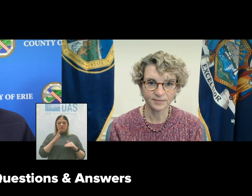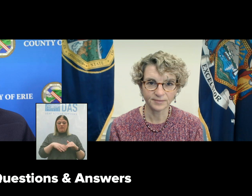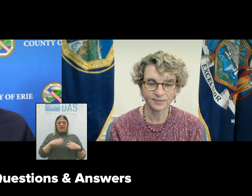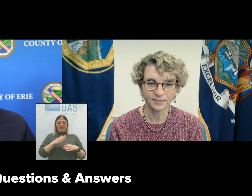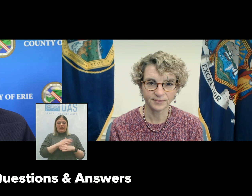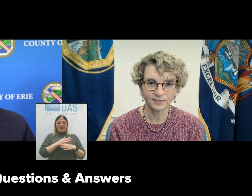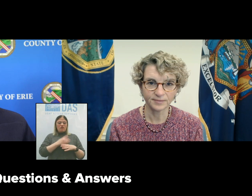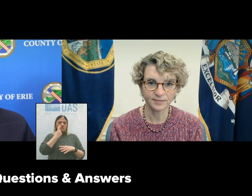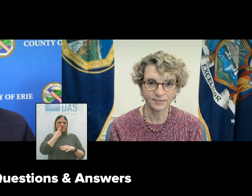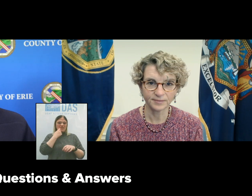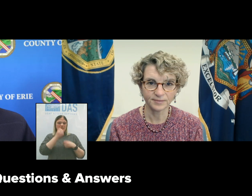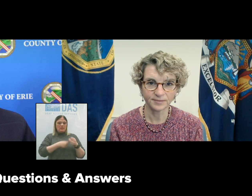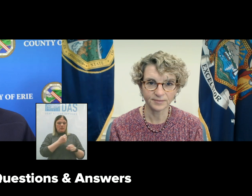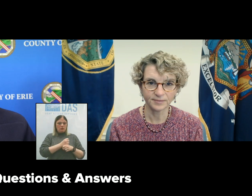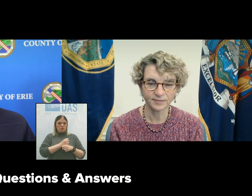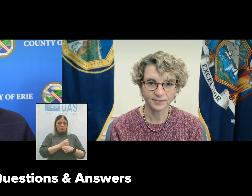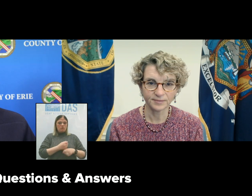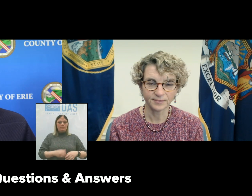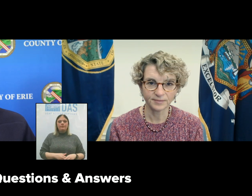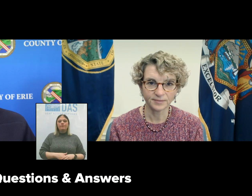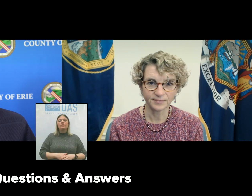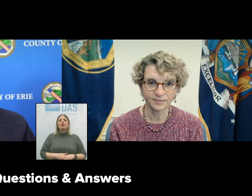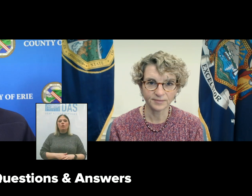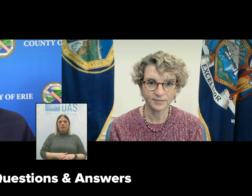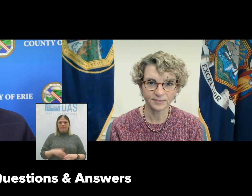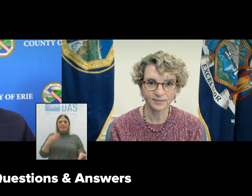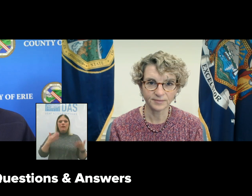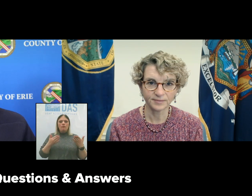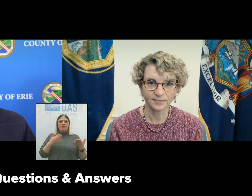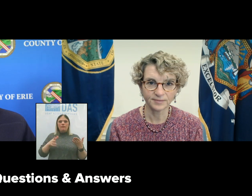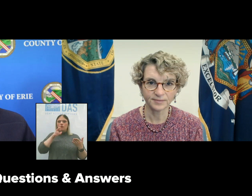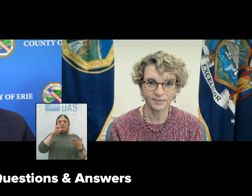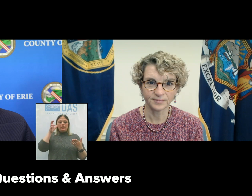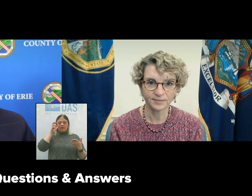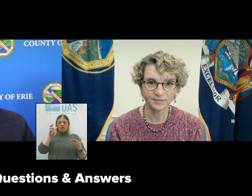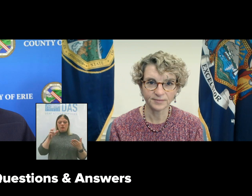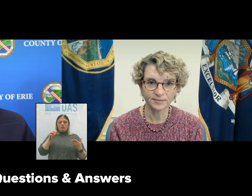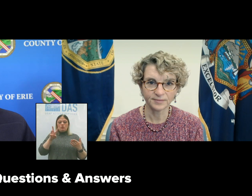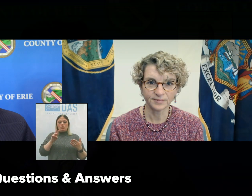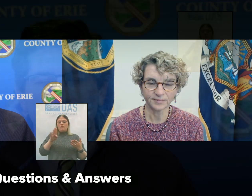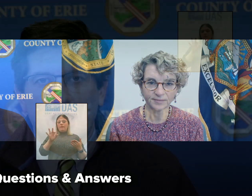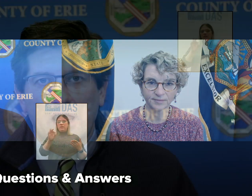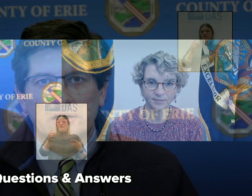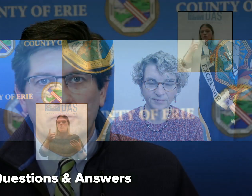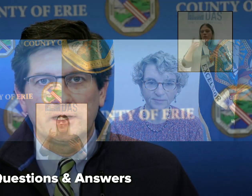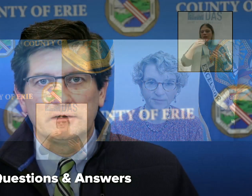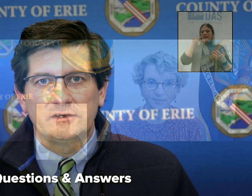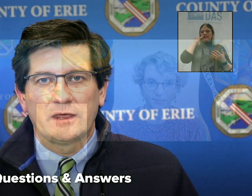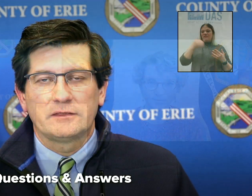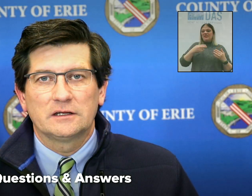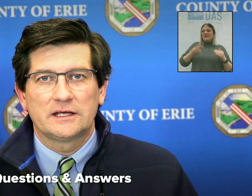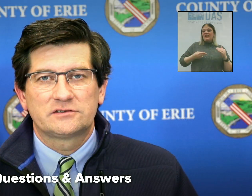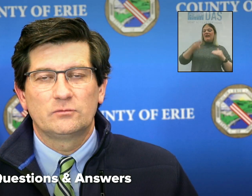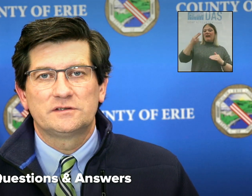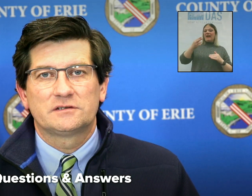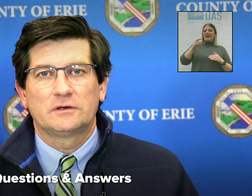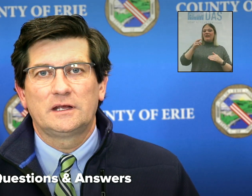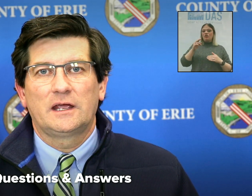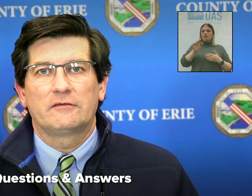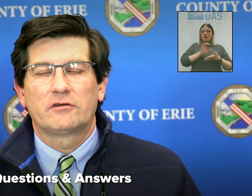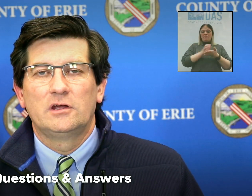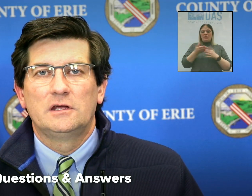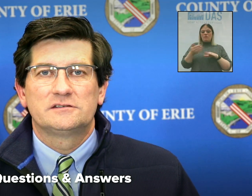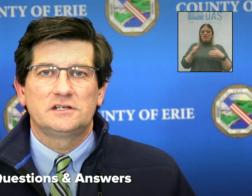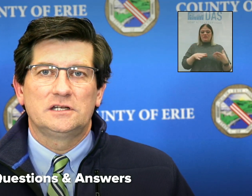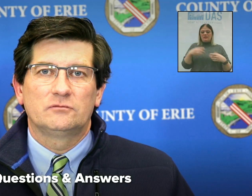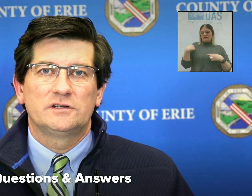recent years? Well, for those who may not have heard it, Mike Desmond from WFO asked, have we seen a higher rate of death in the last 2 months than we